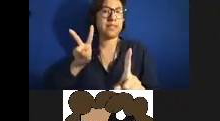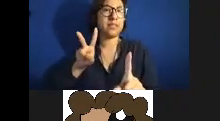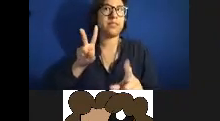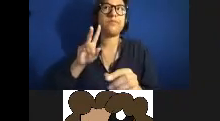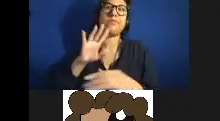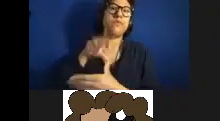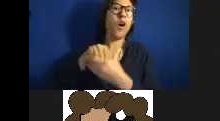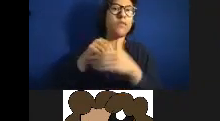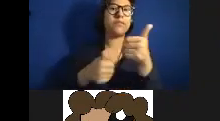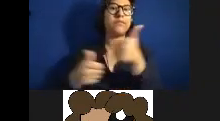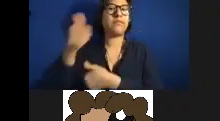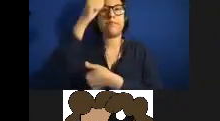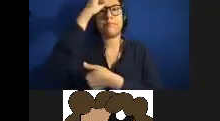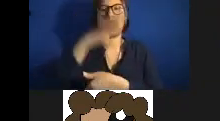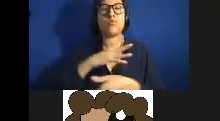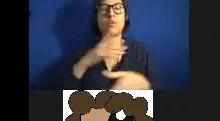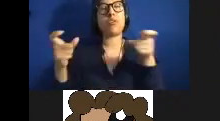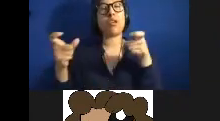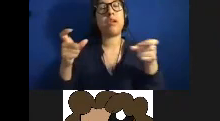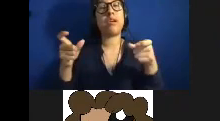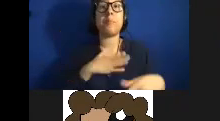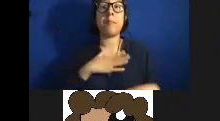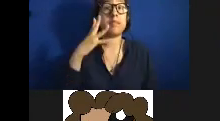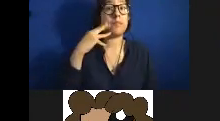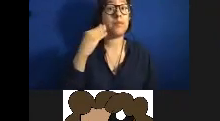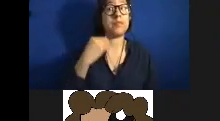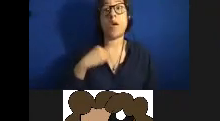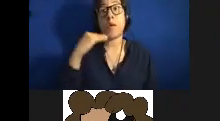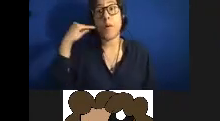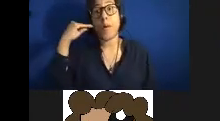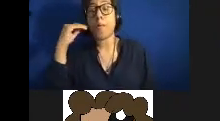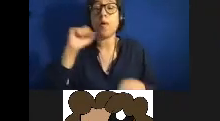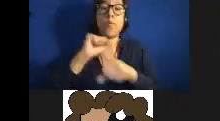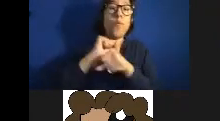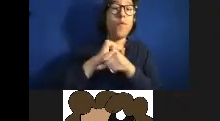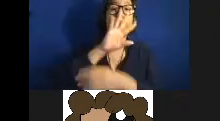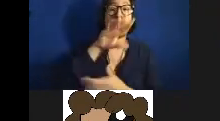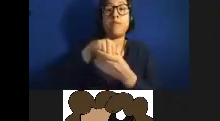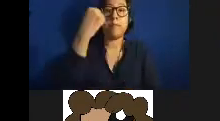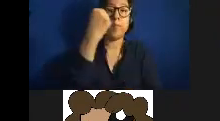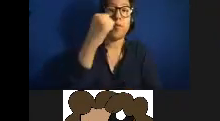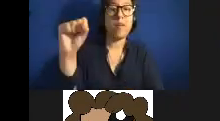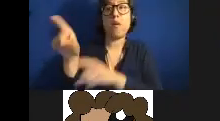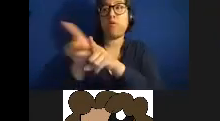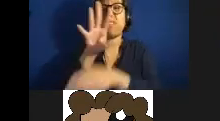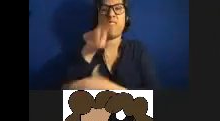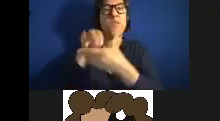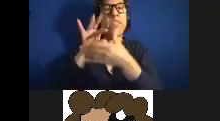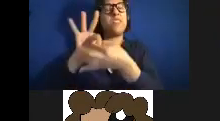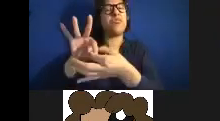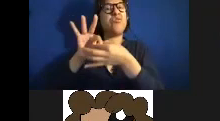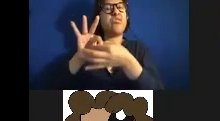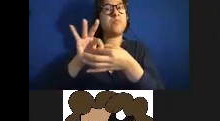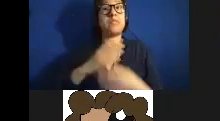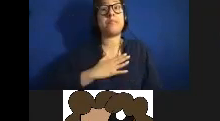patriarchy. What have been my experiences at home, at work, in the movement, and in relationships dealing with patriarchy? First and foremost,